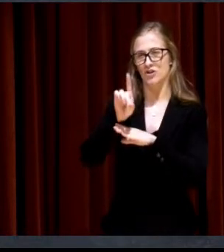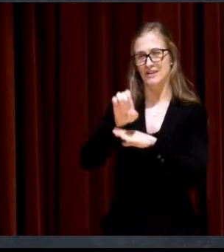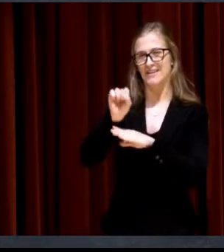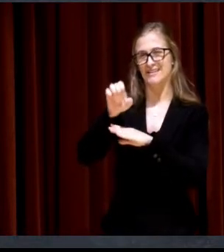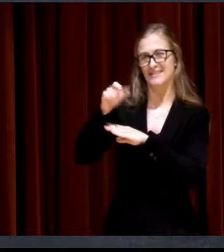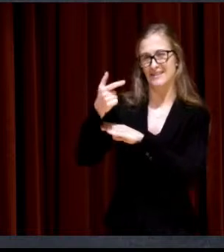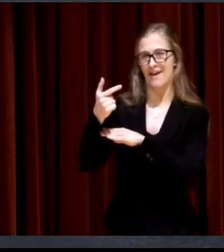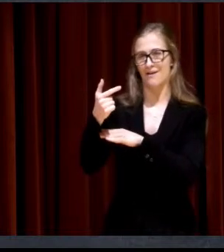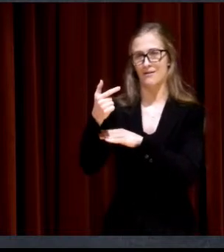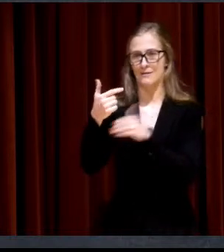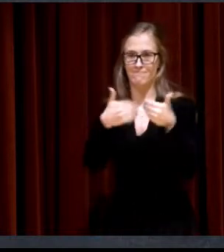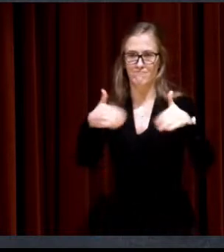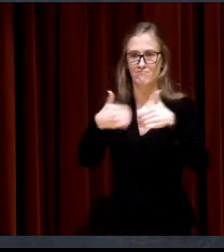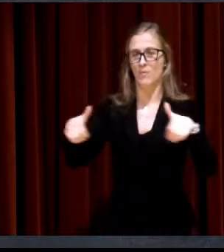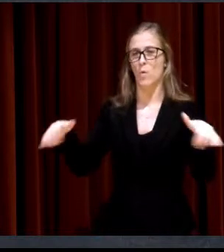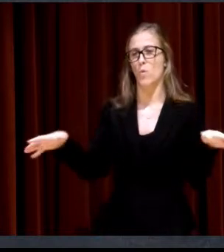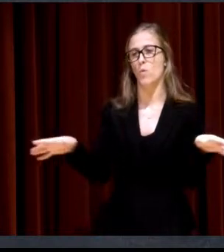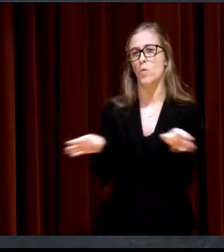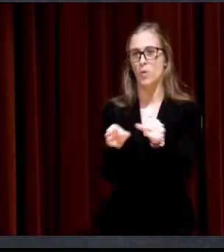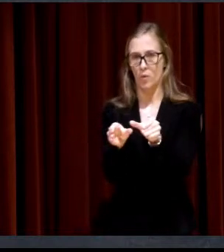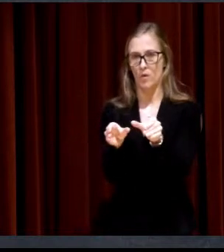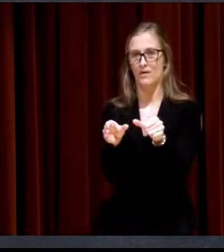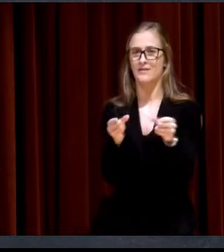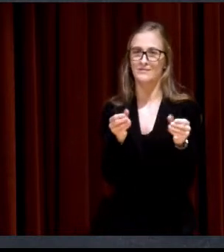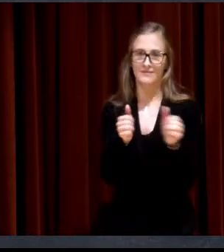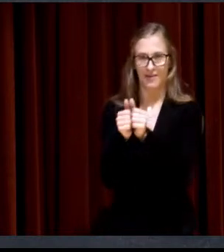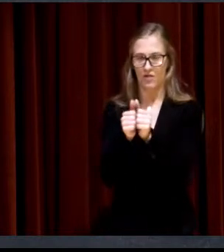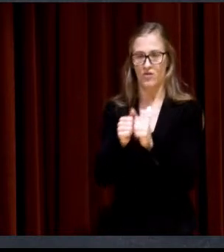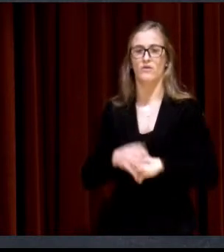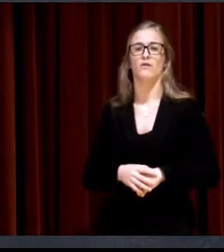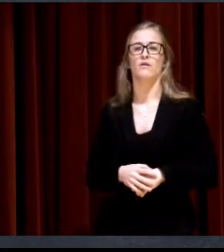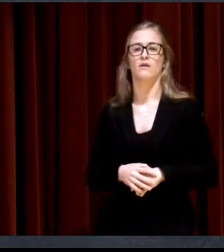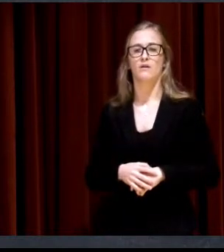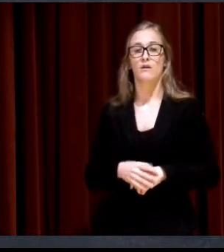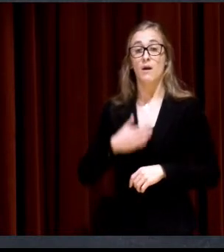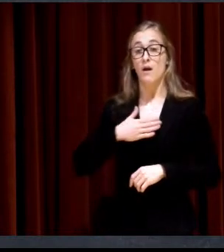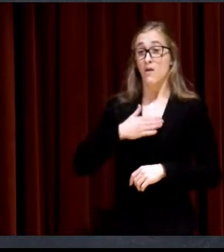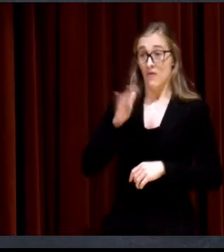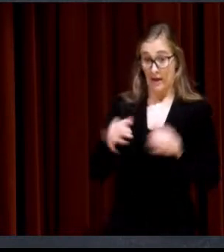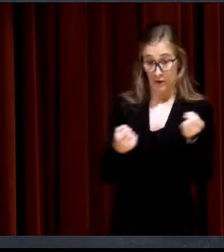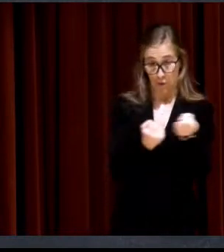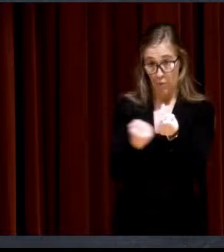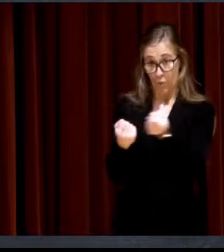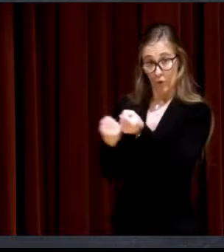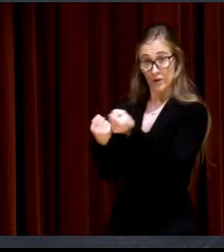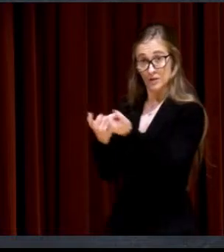his position, and my dad had this similar position in Brandywine. But all these supports that